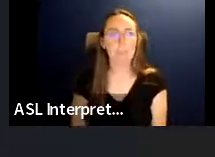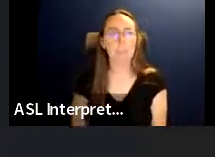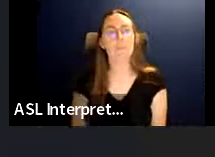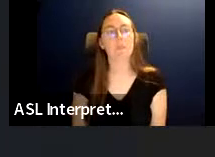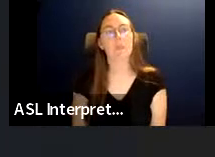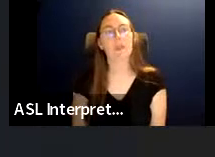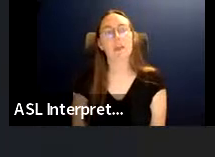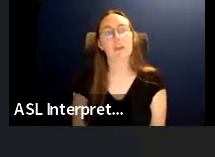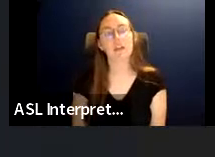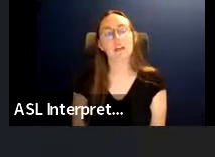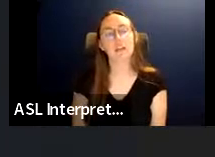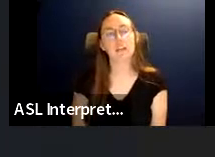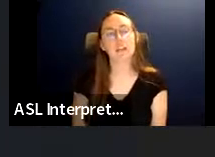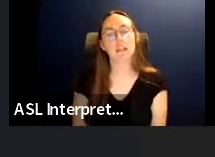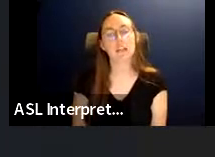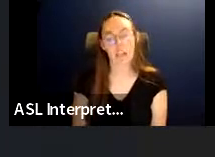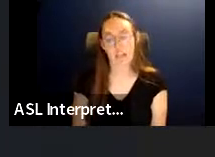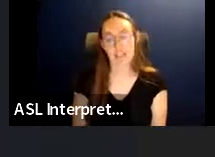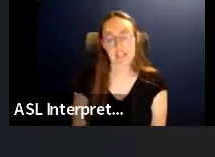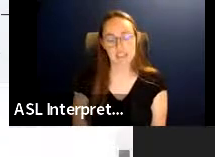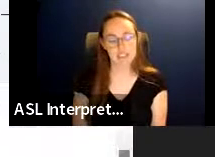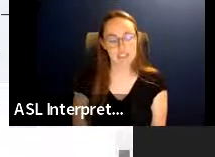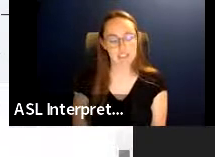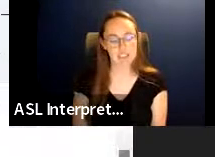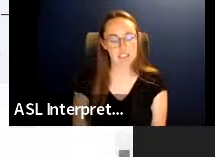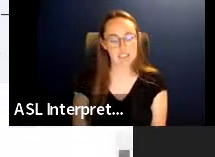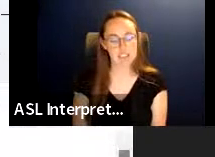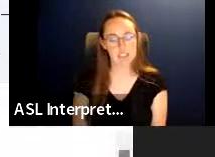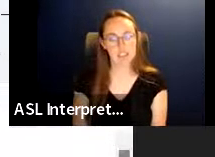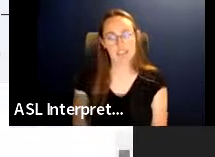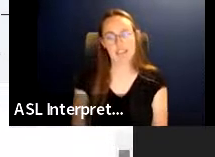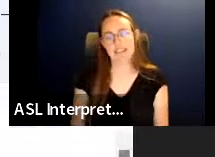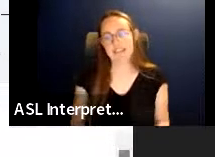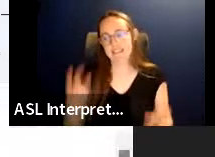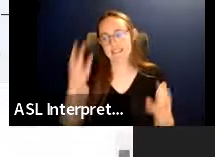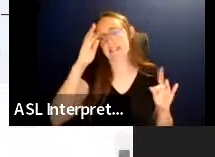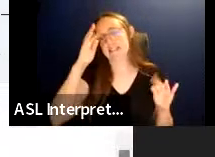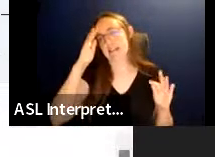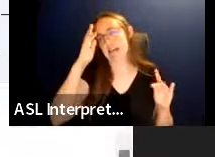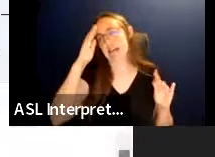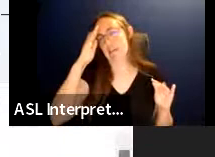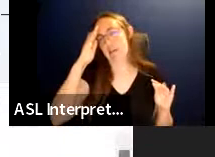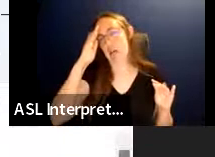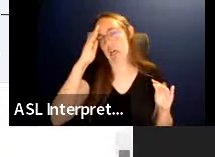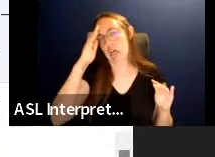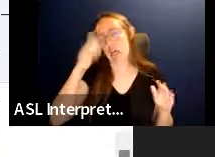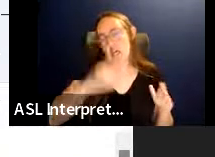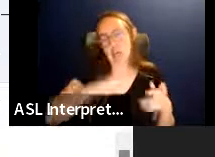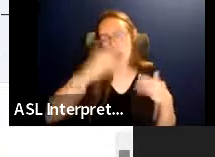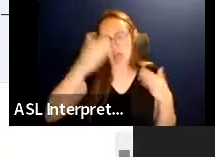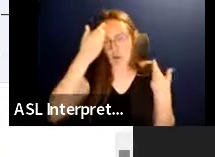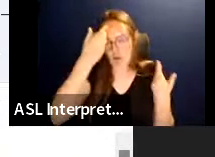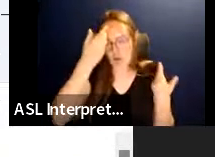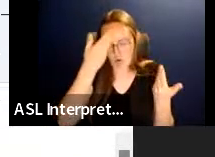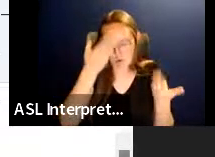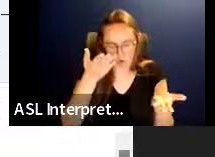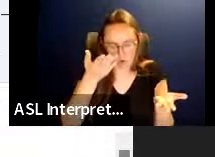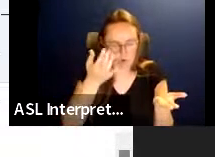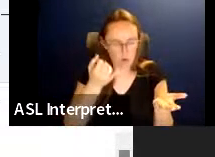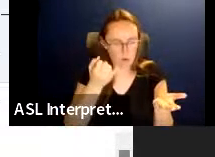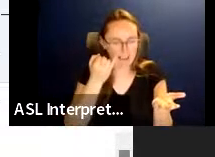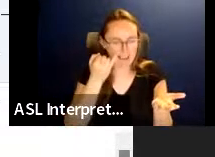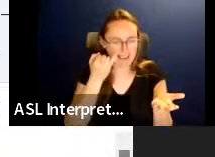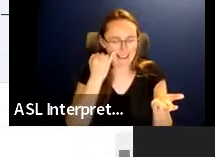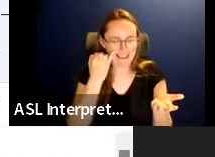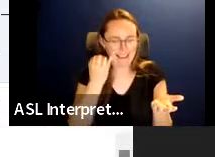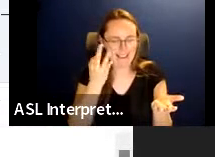And I'm thinking about, I'm not sure if we did the,